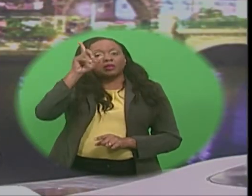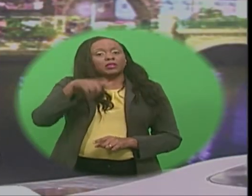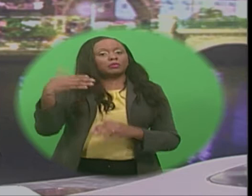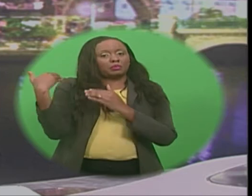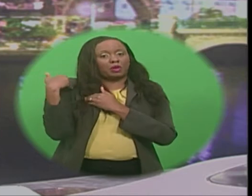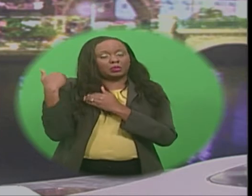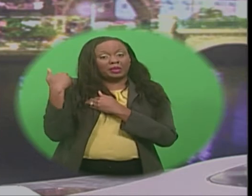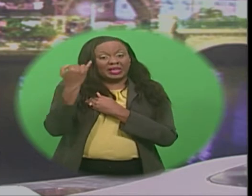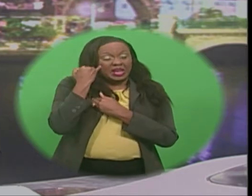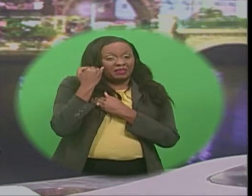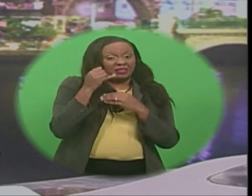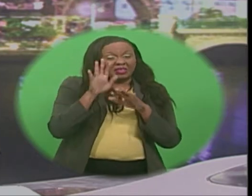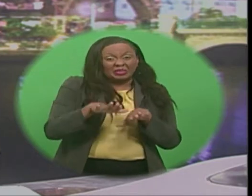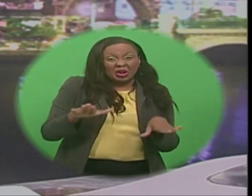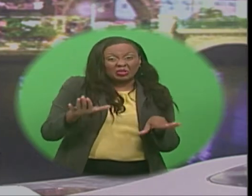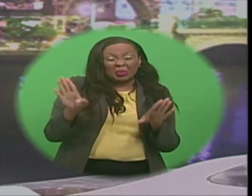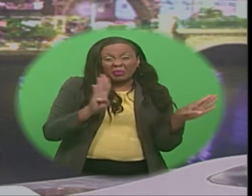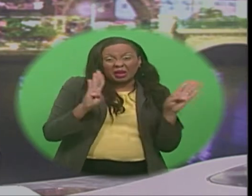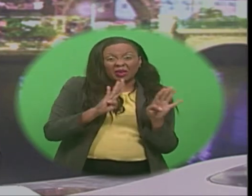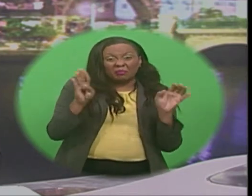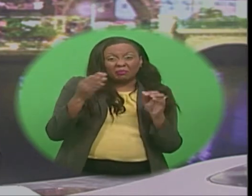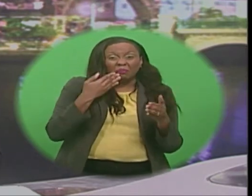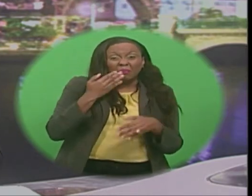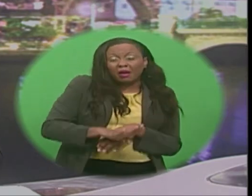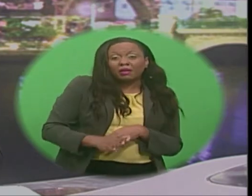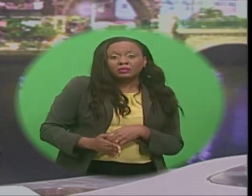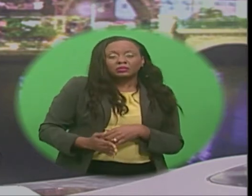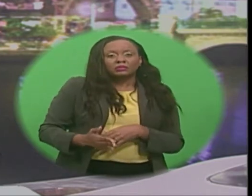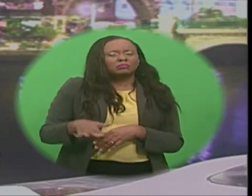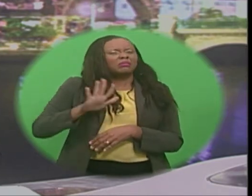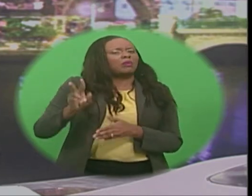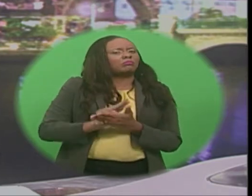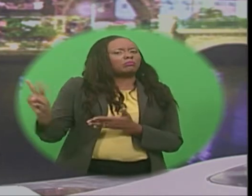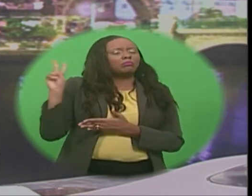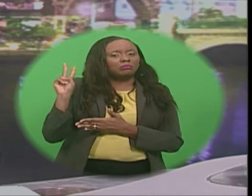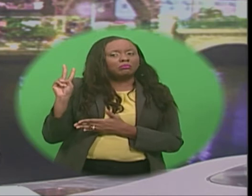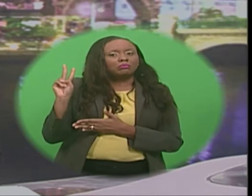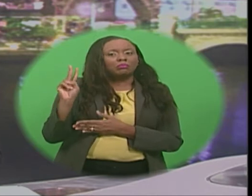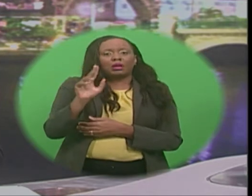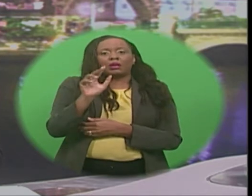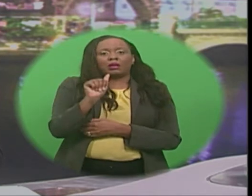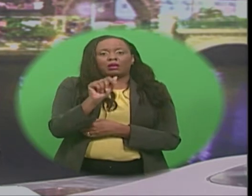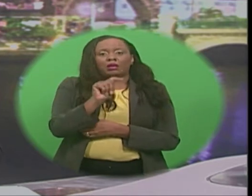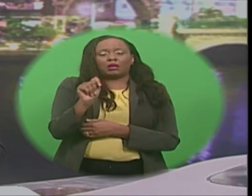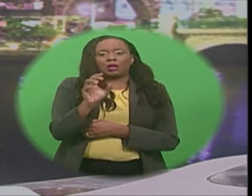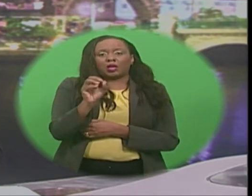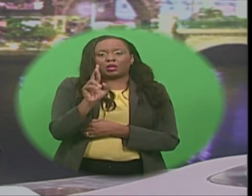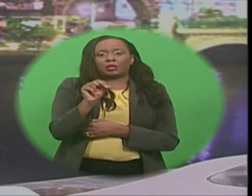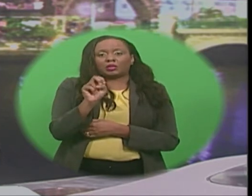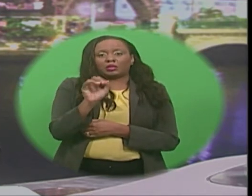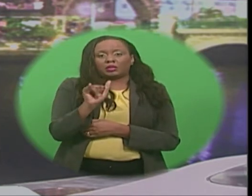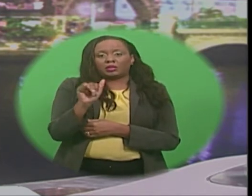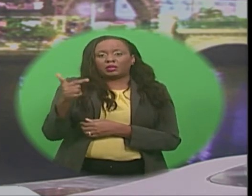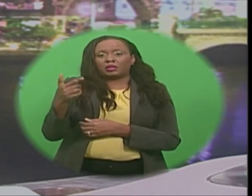should be held accountable for the deviant behavior of their children. About 2 weeks ago, Attorney General Adriel Brathwaite had